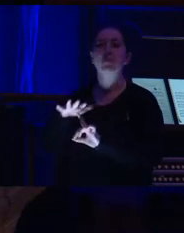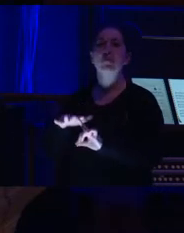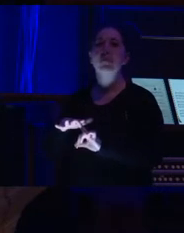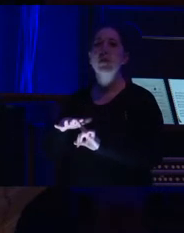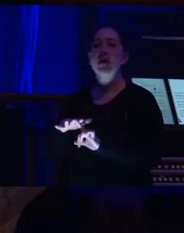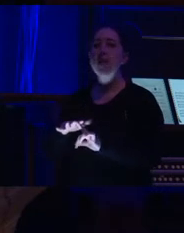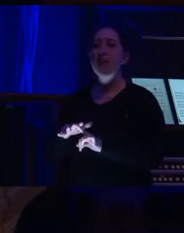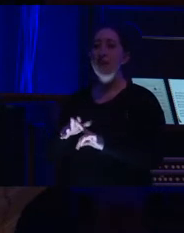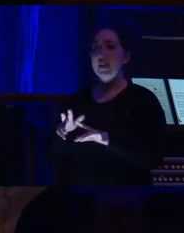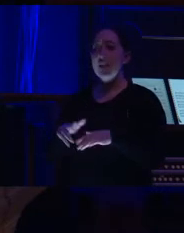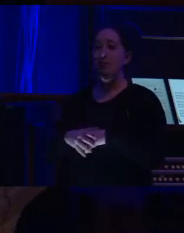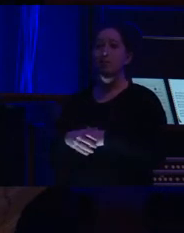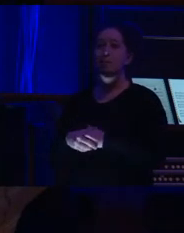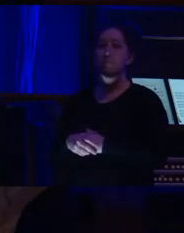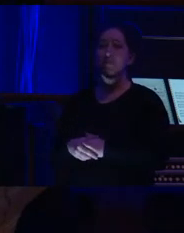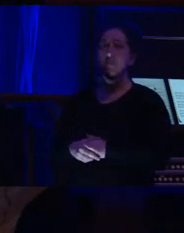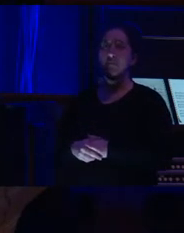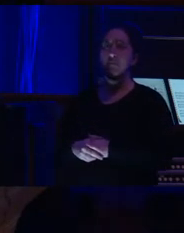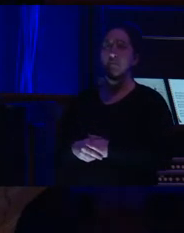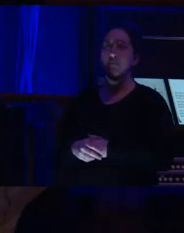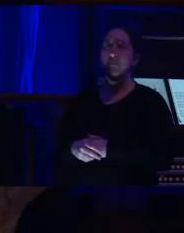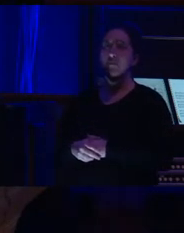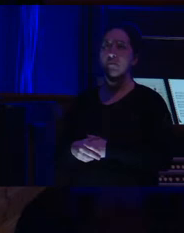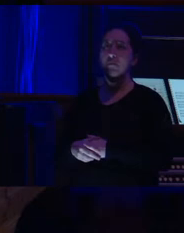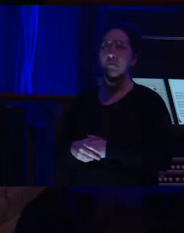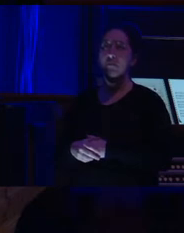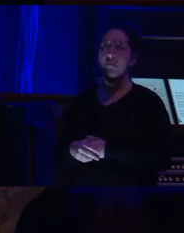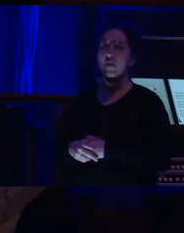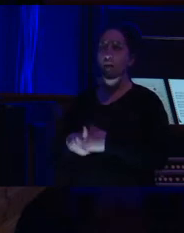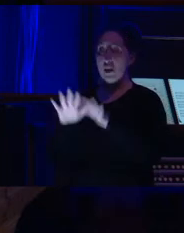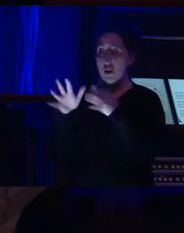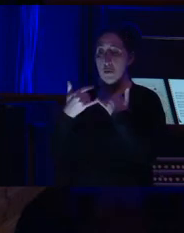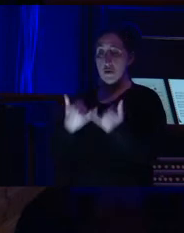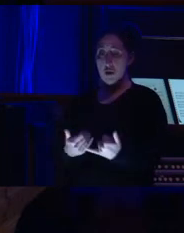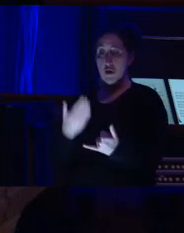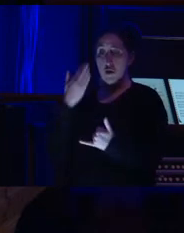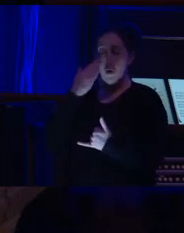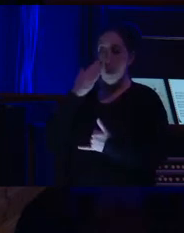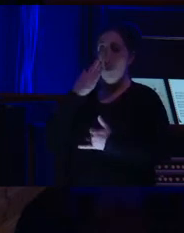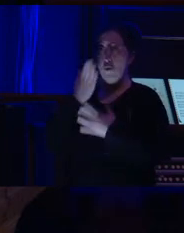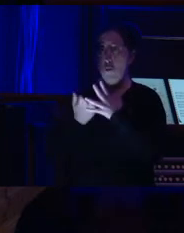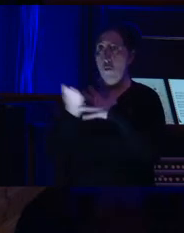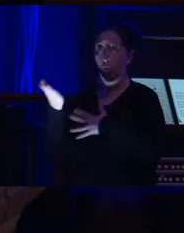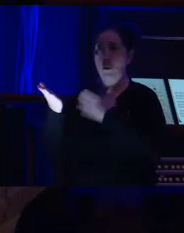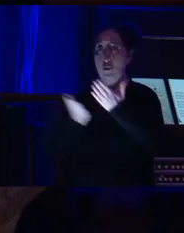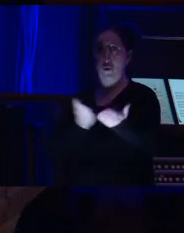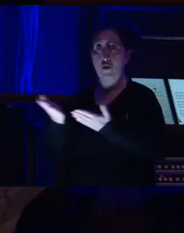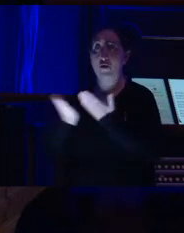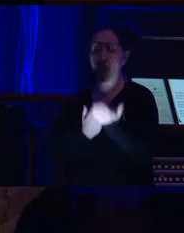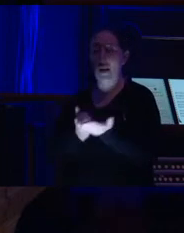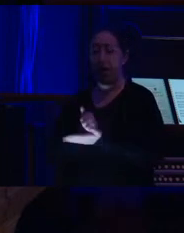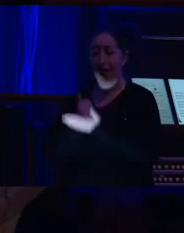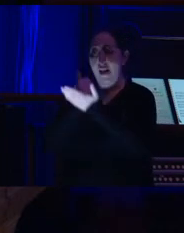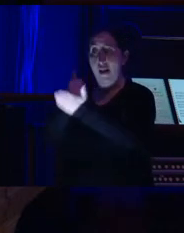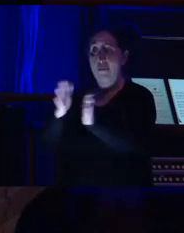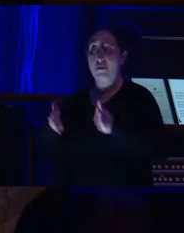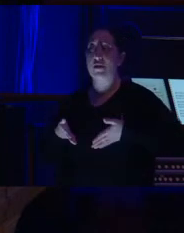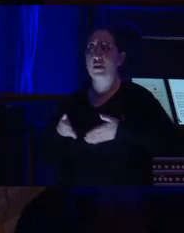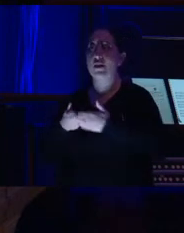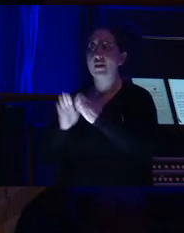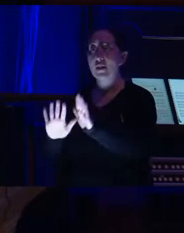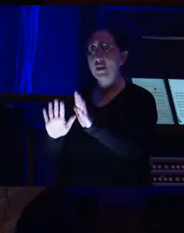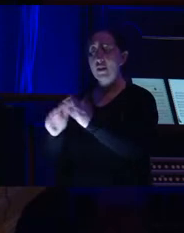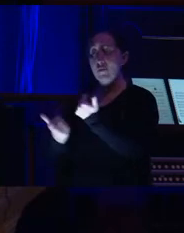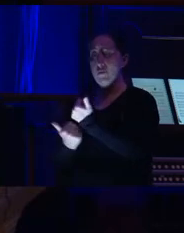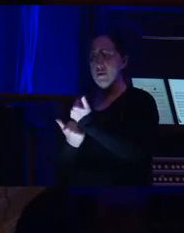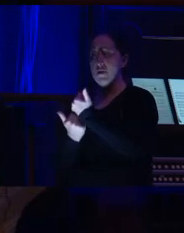The president's role is best understood as one of service. It helps give substance to the